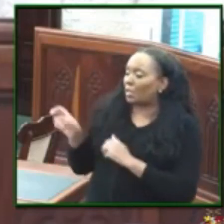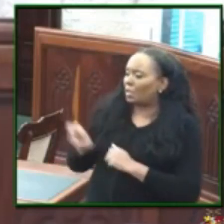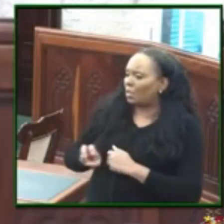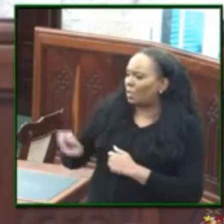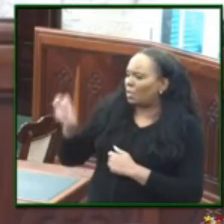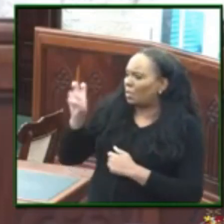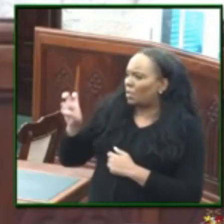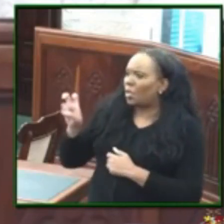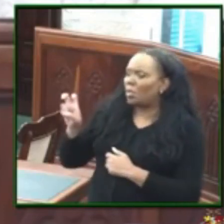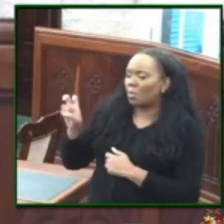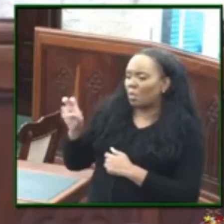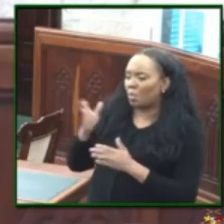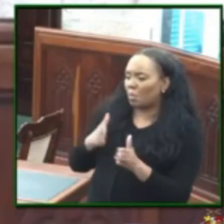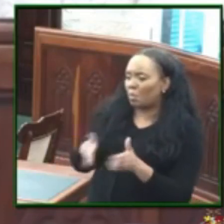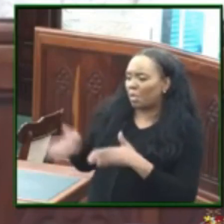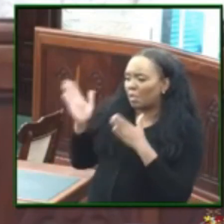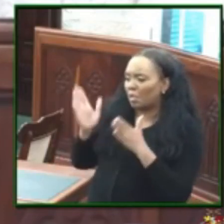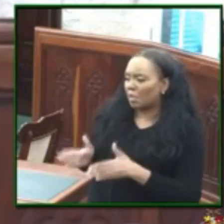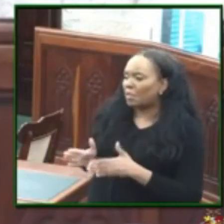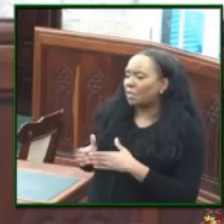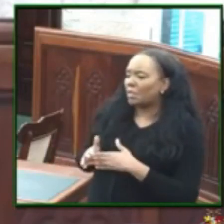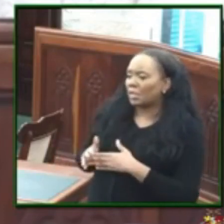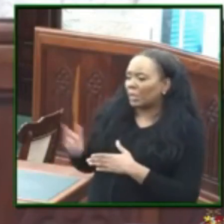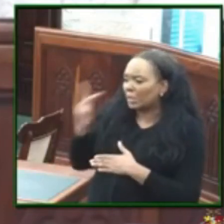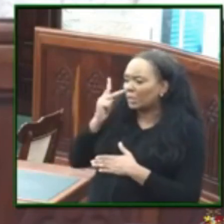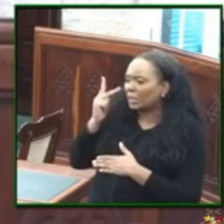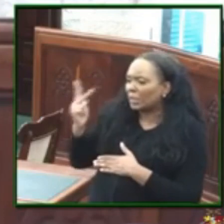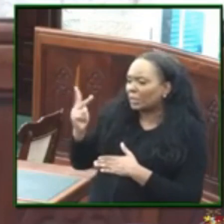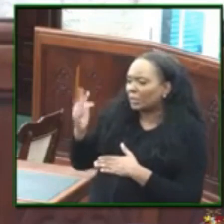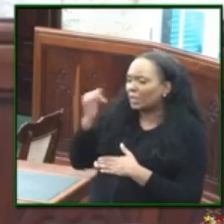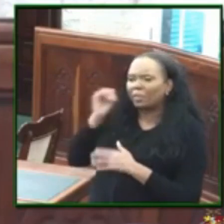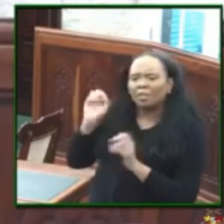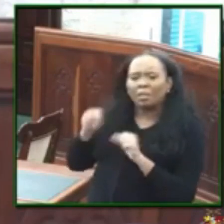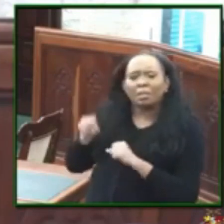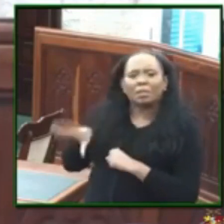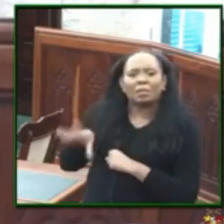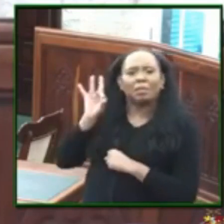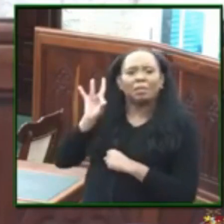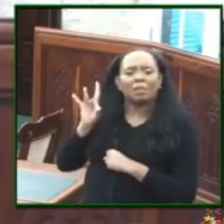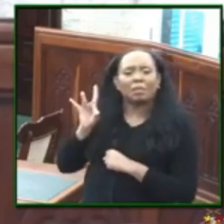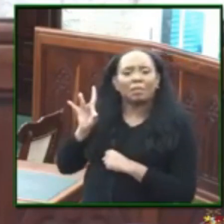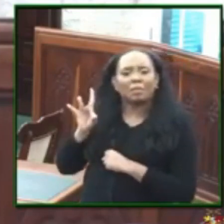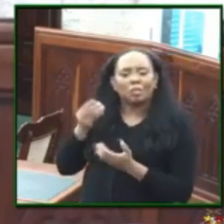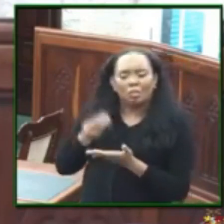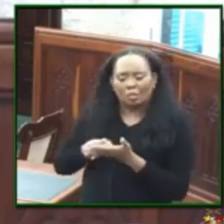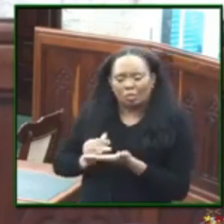deeper within the American market. In other words, find some rich ones.